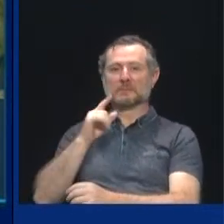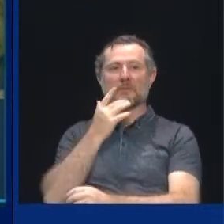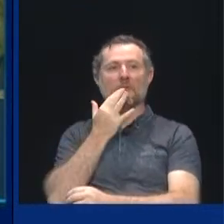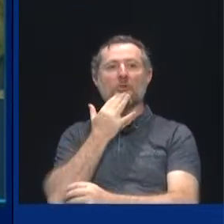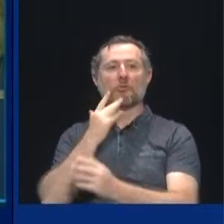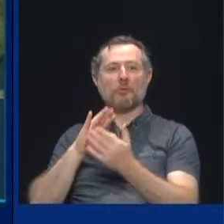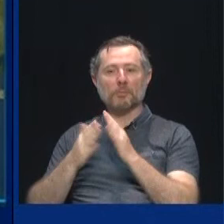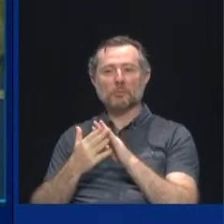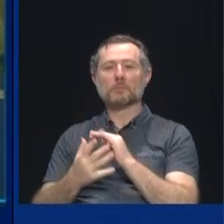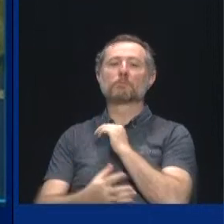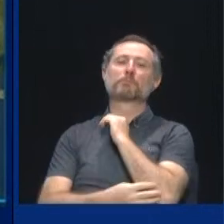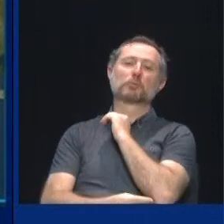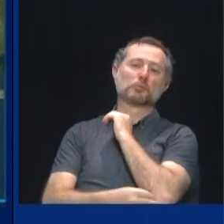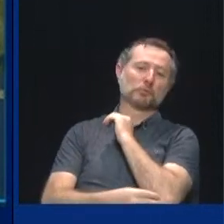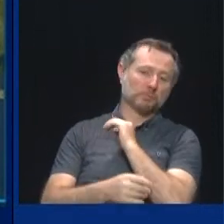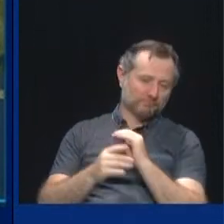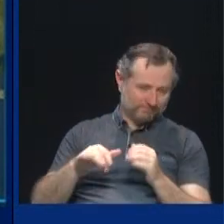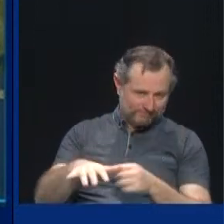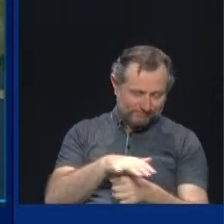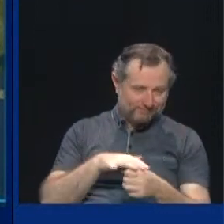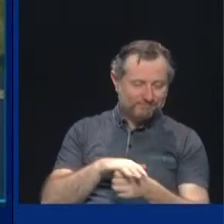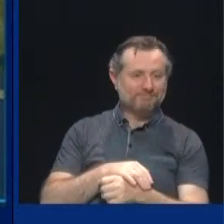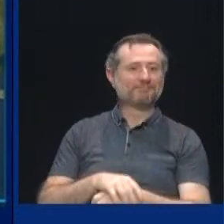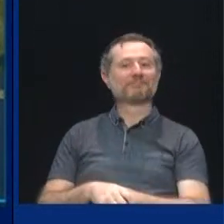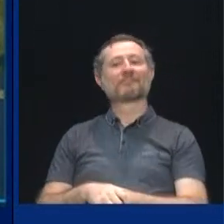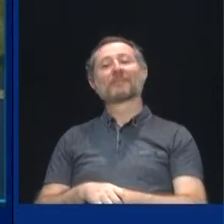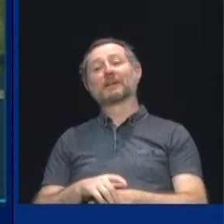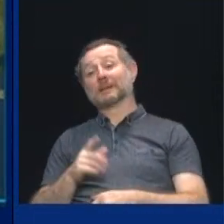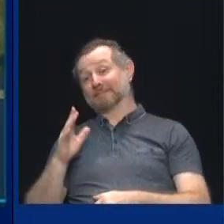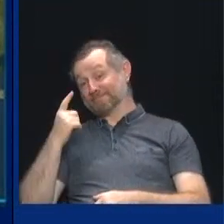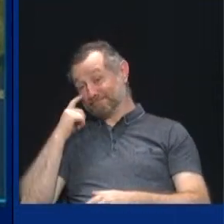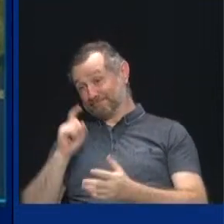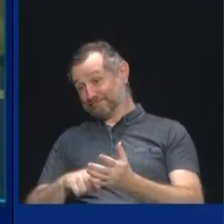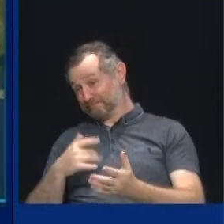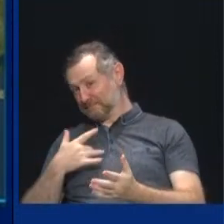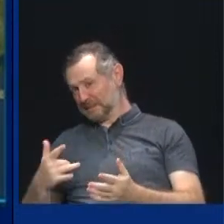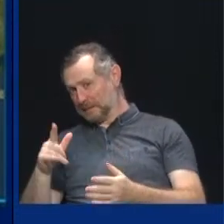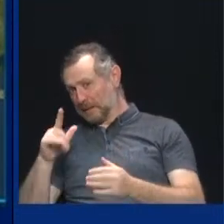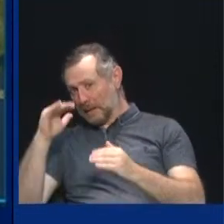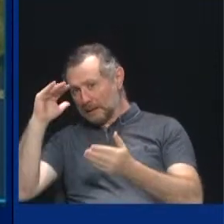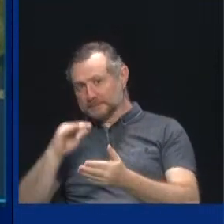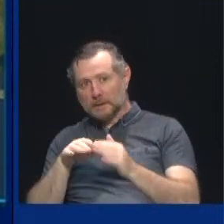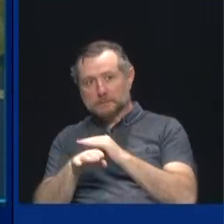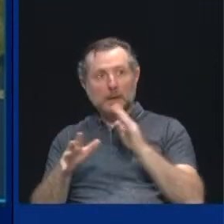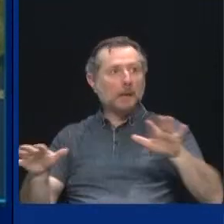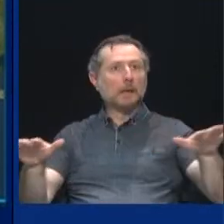poorer communities, tends to be communities with less access to health care.